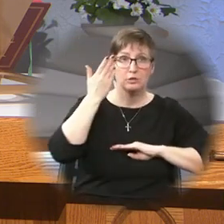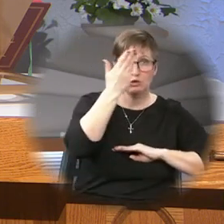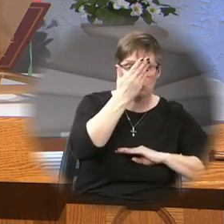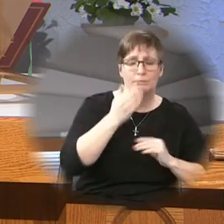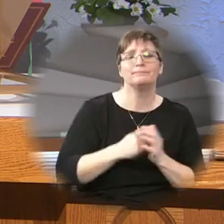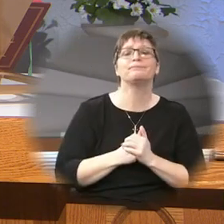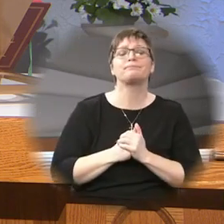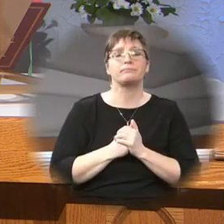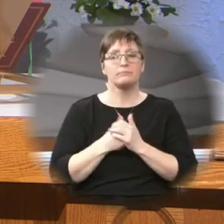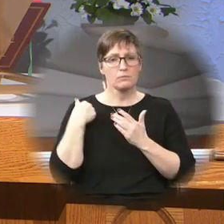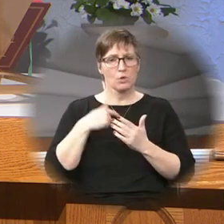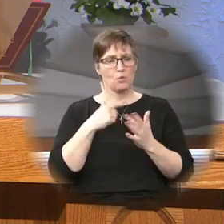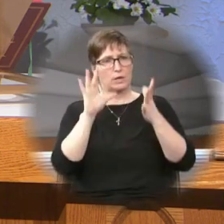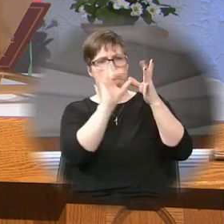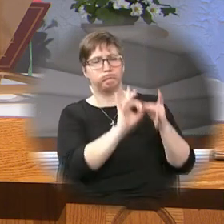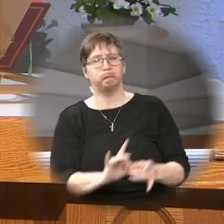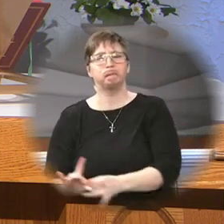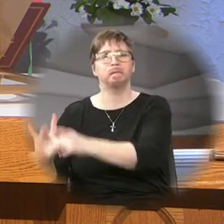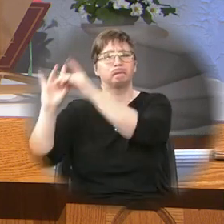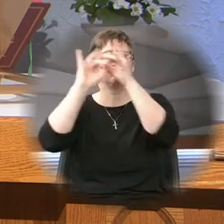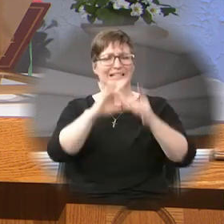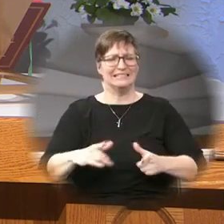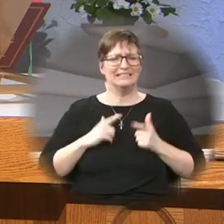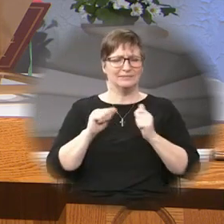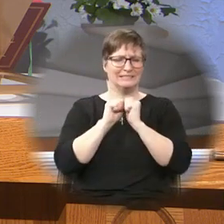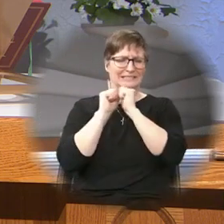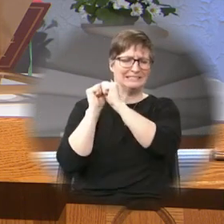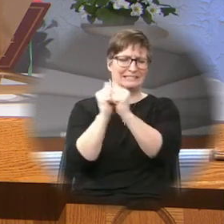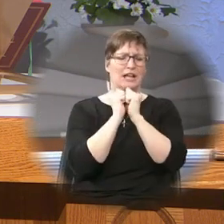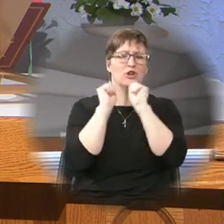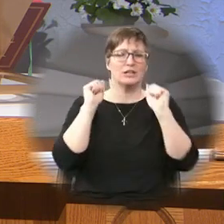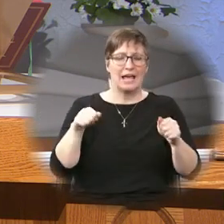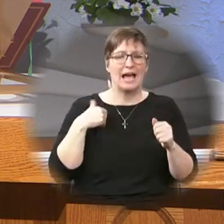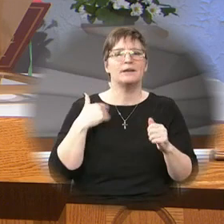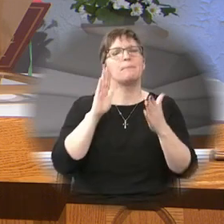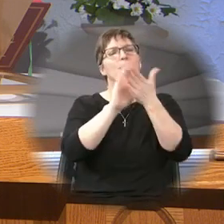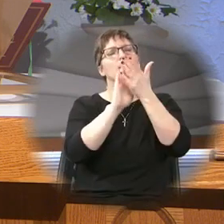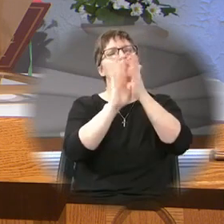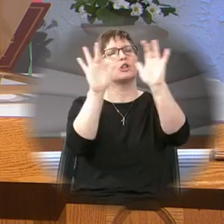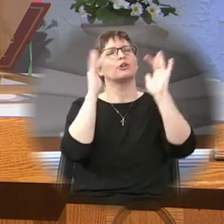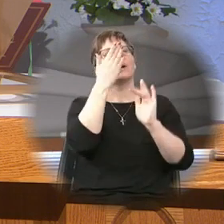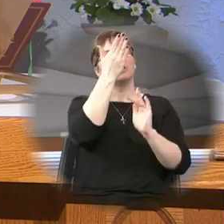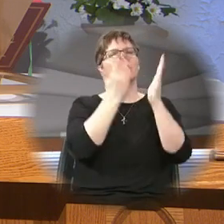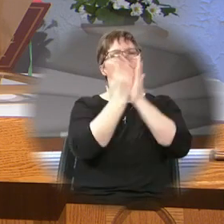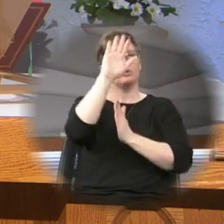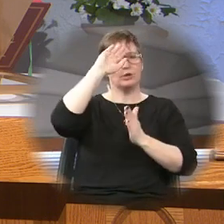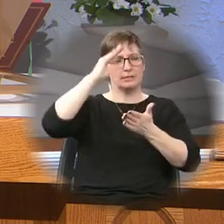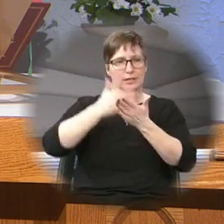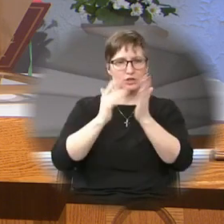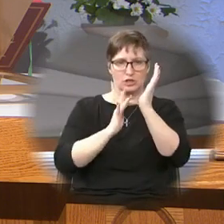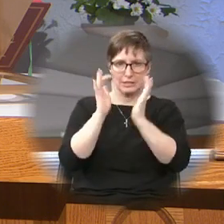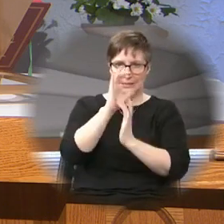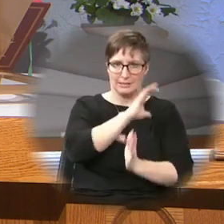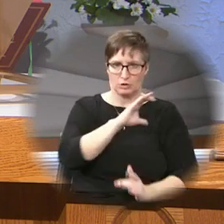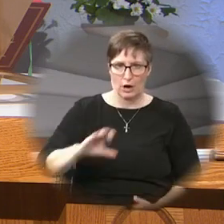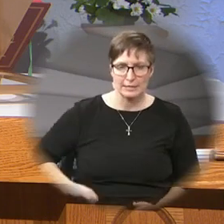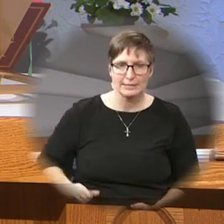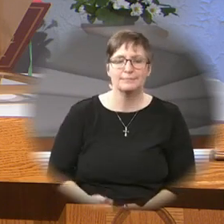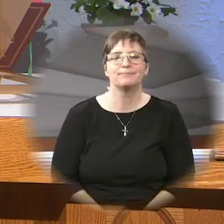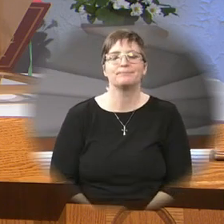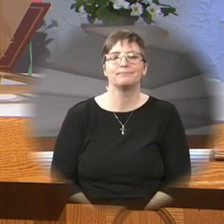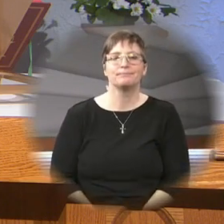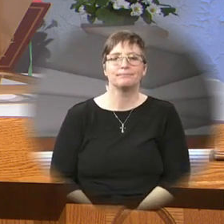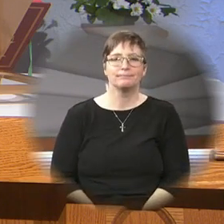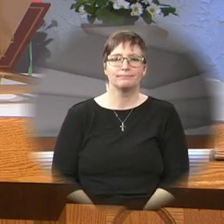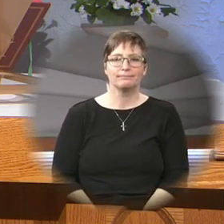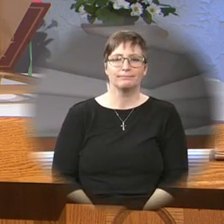ages, we may merit to be co-heirs to eternal life and may praise and glorify you through your Son, Jesus